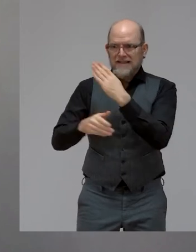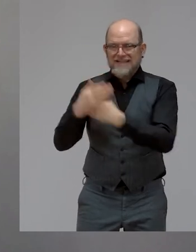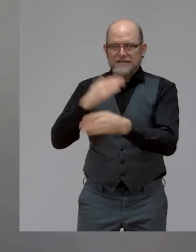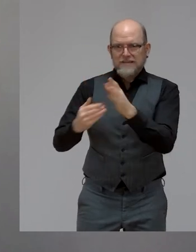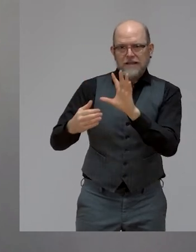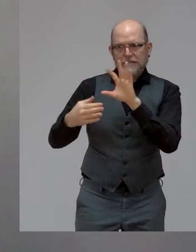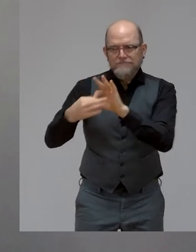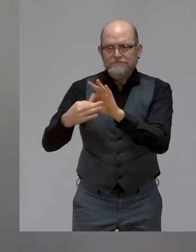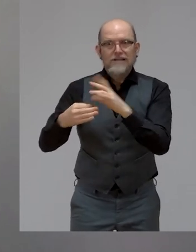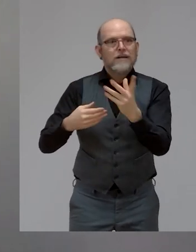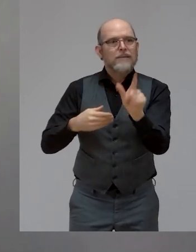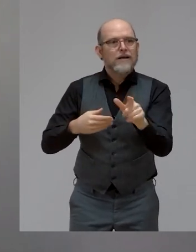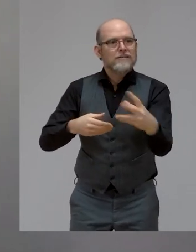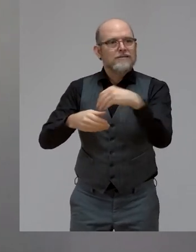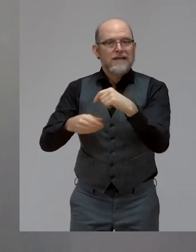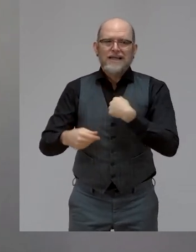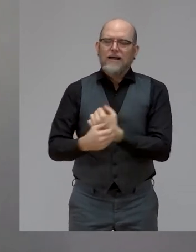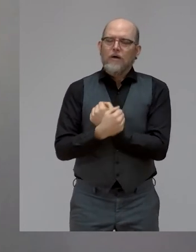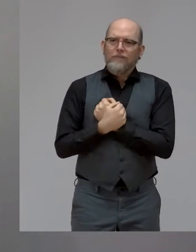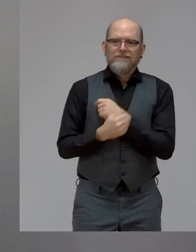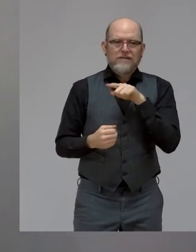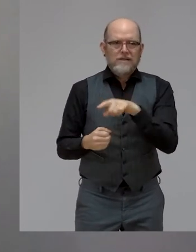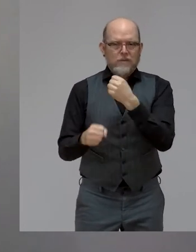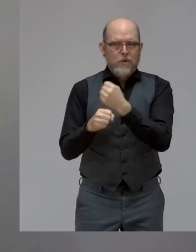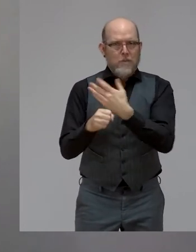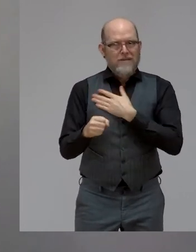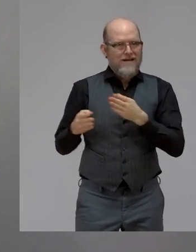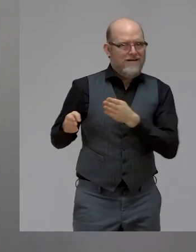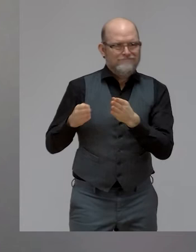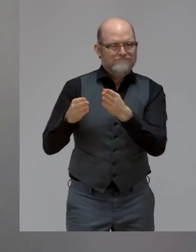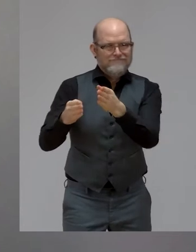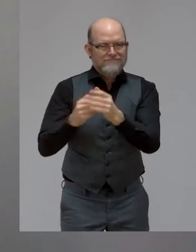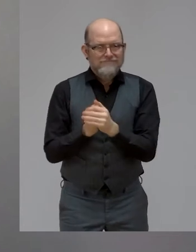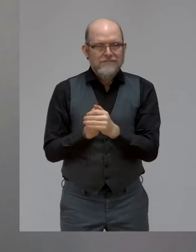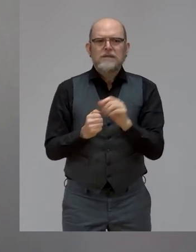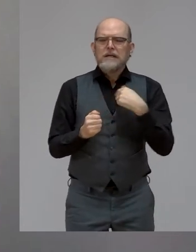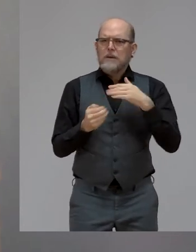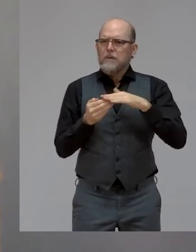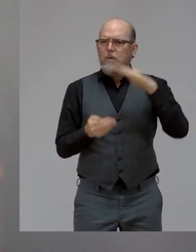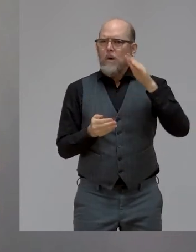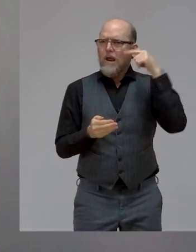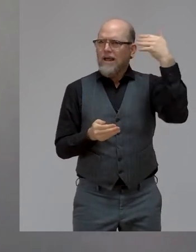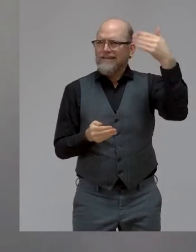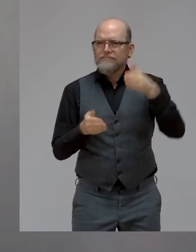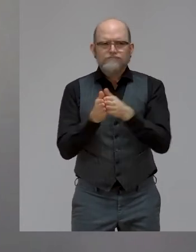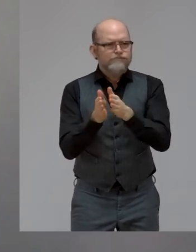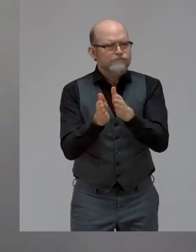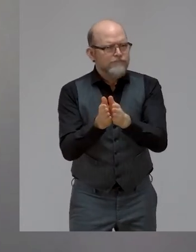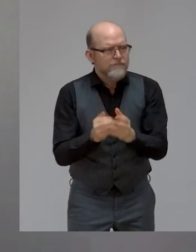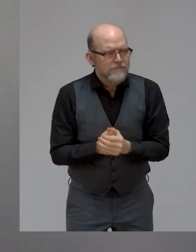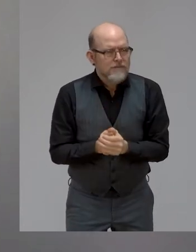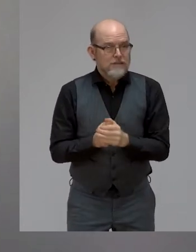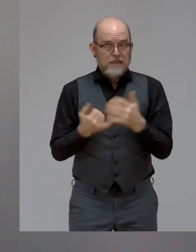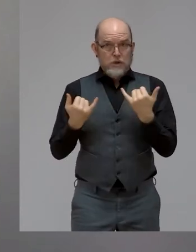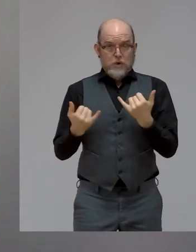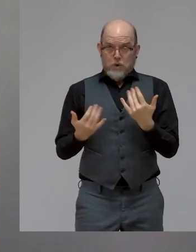course, is my passion area. And we'll be talking a little bit more about that later. But actually, could we be at a